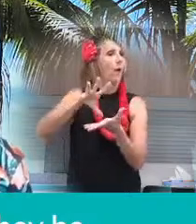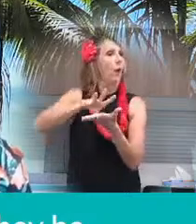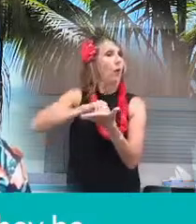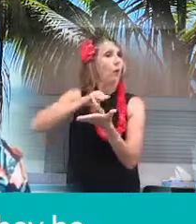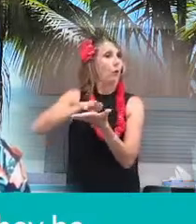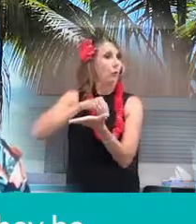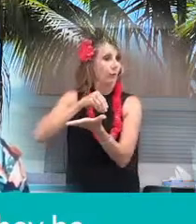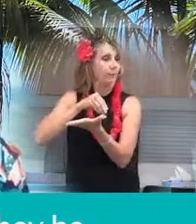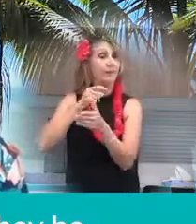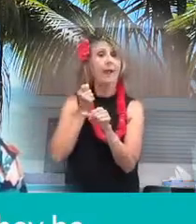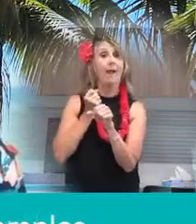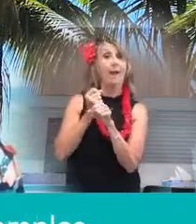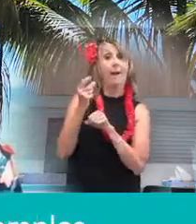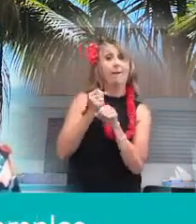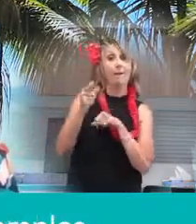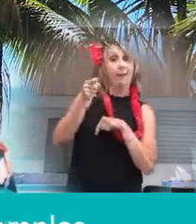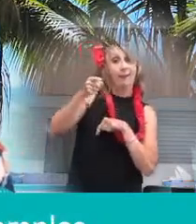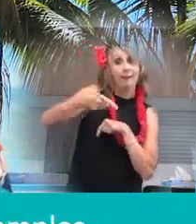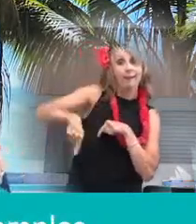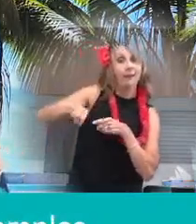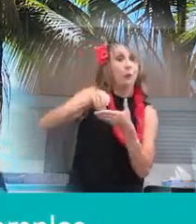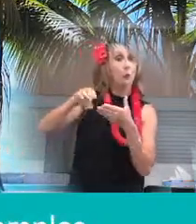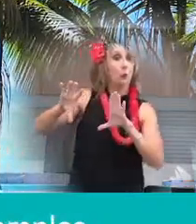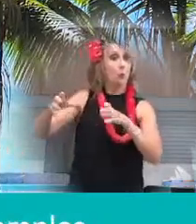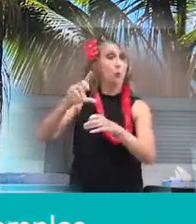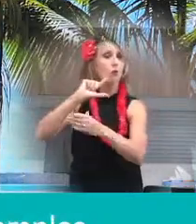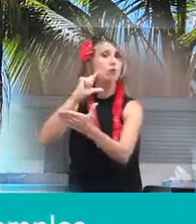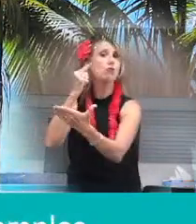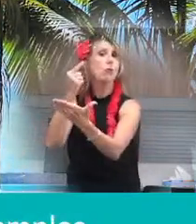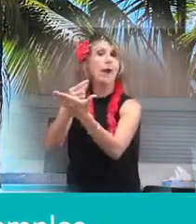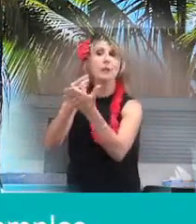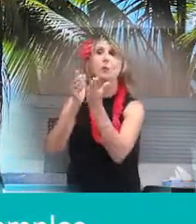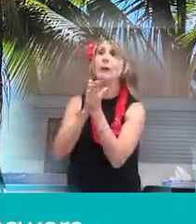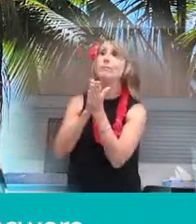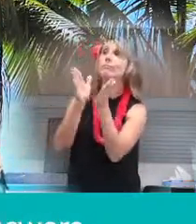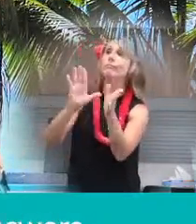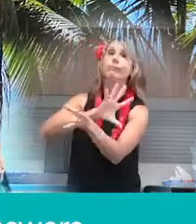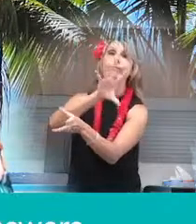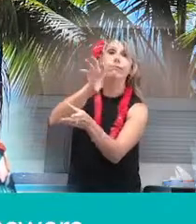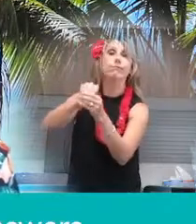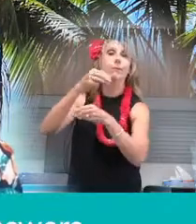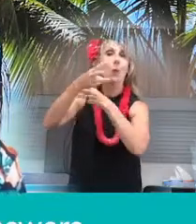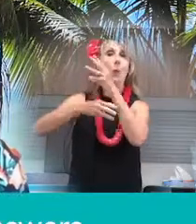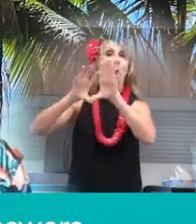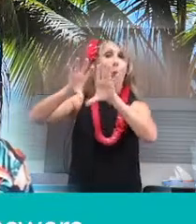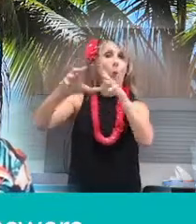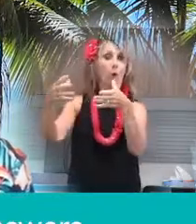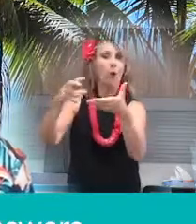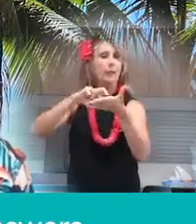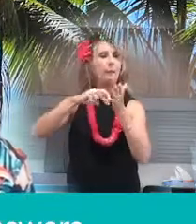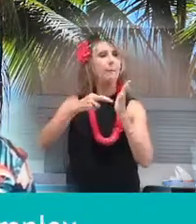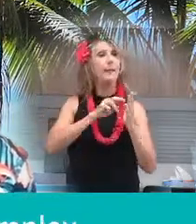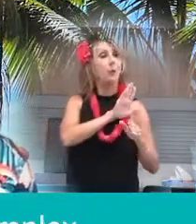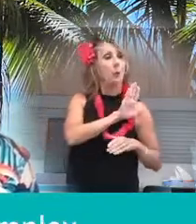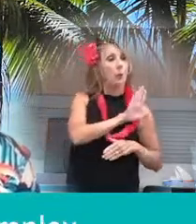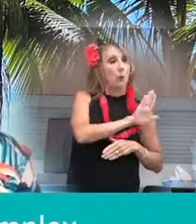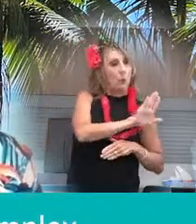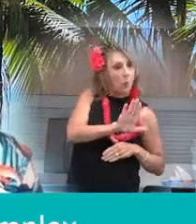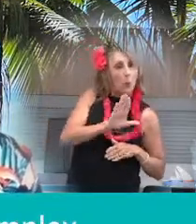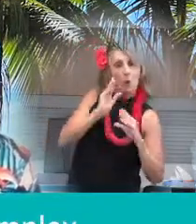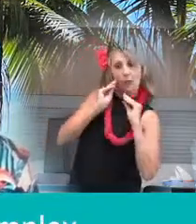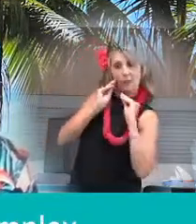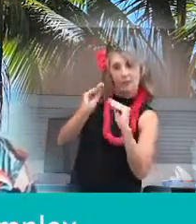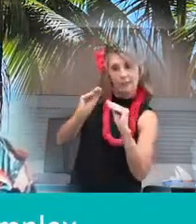wider world. And they've been prepared by your efforts and examples as they are called to find new answers to the